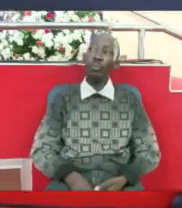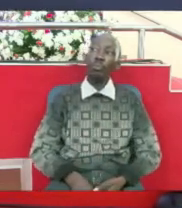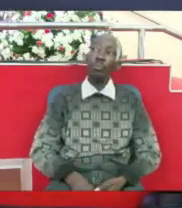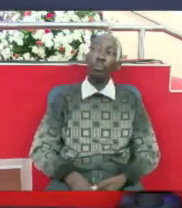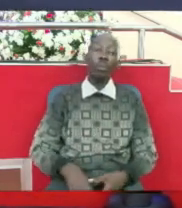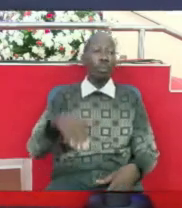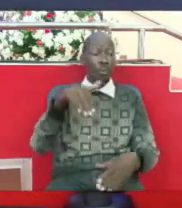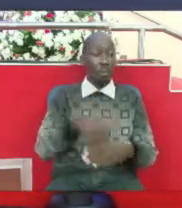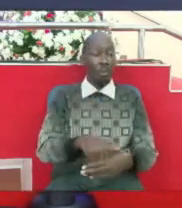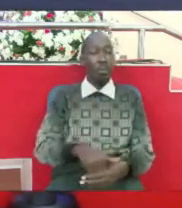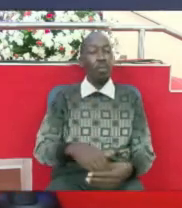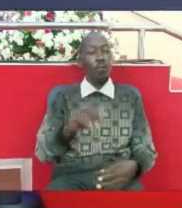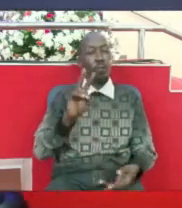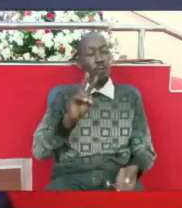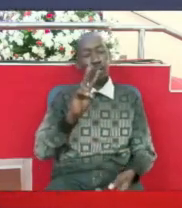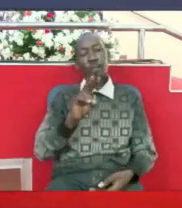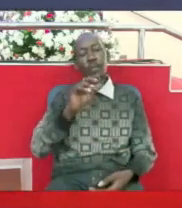in the value